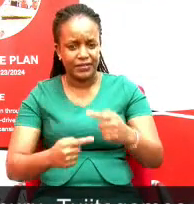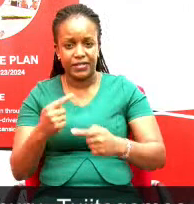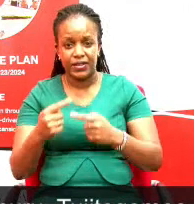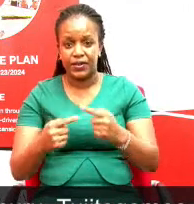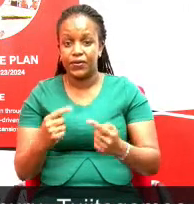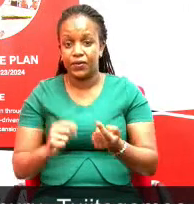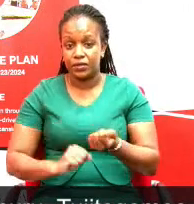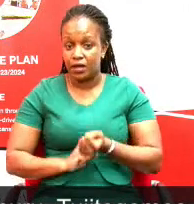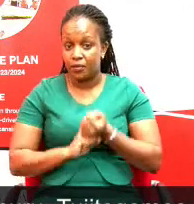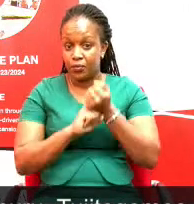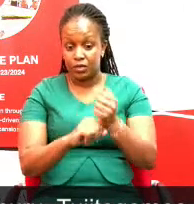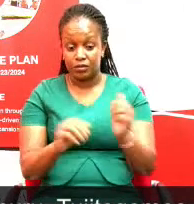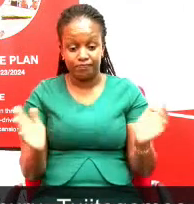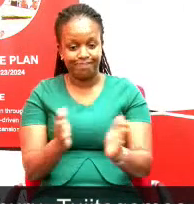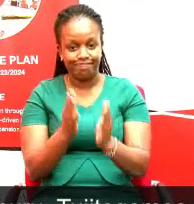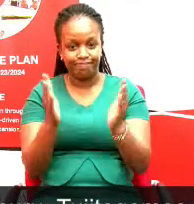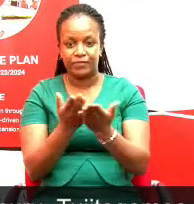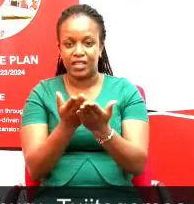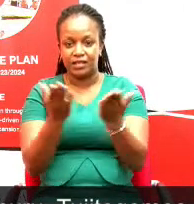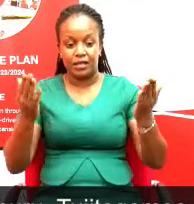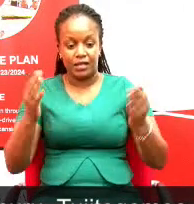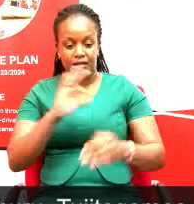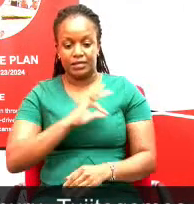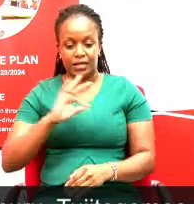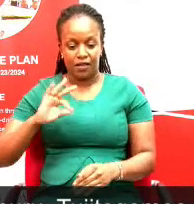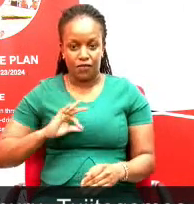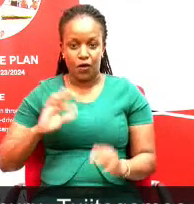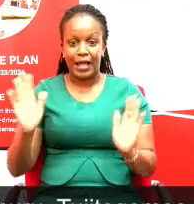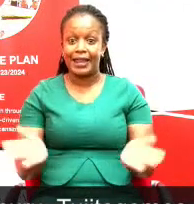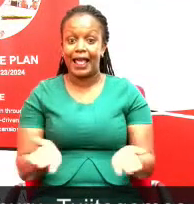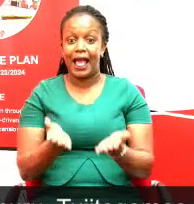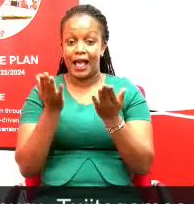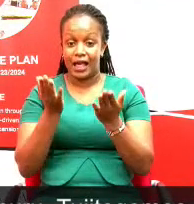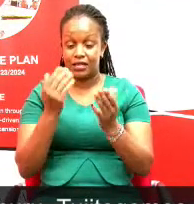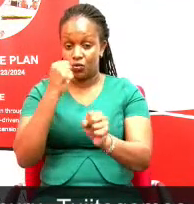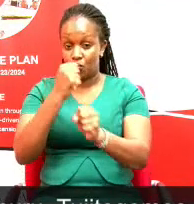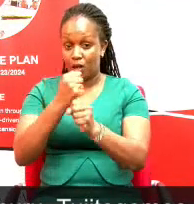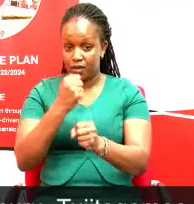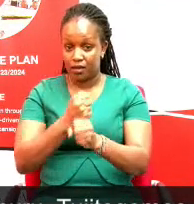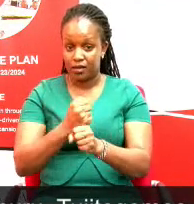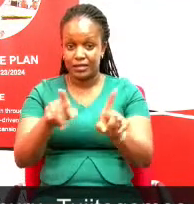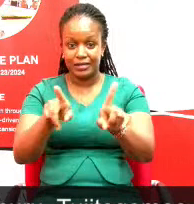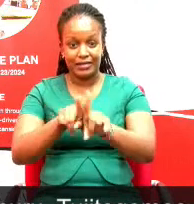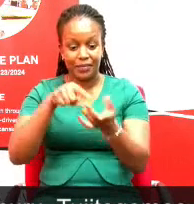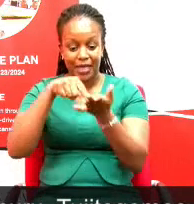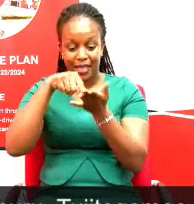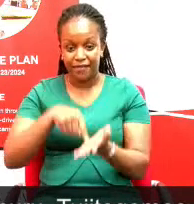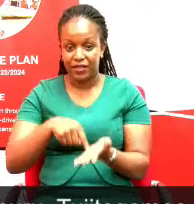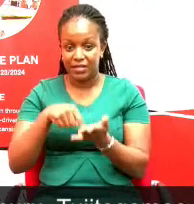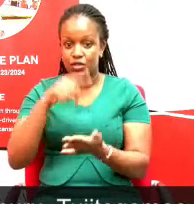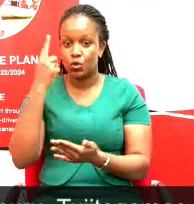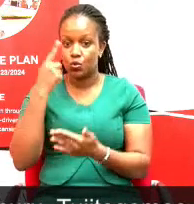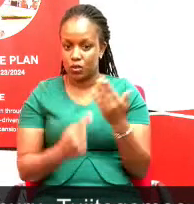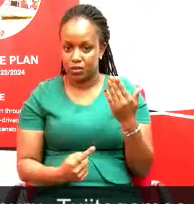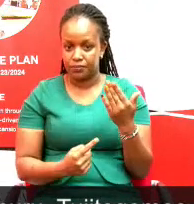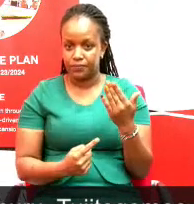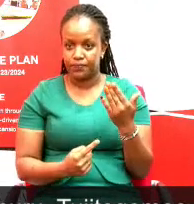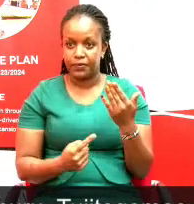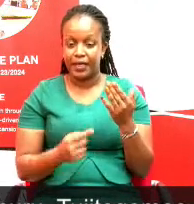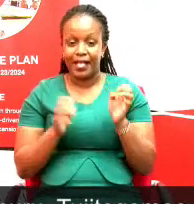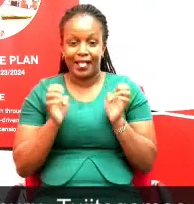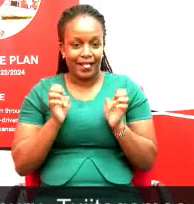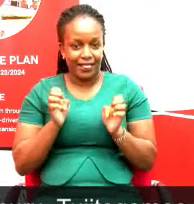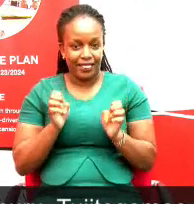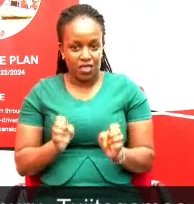facilitating and motivating our staff for enhanced productivity, as well as emphasizing on